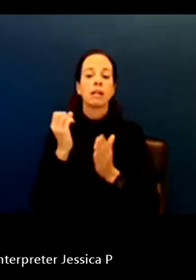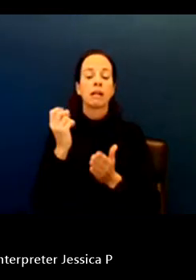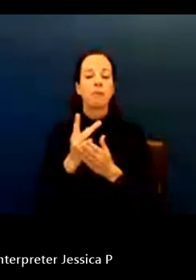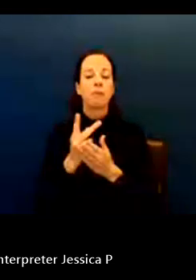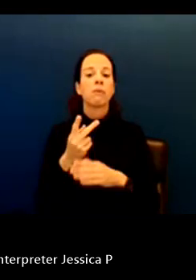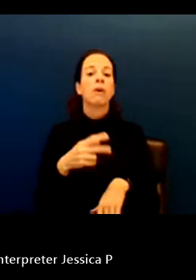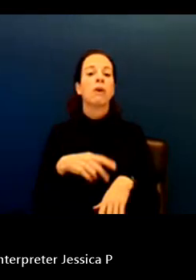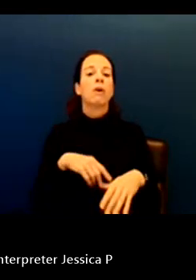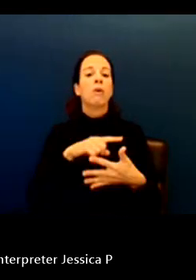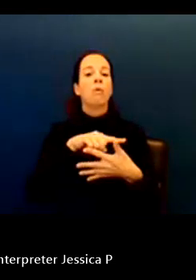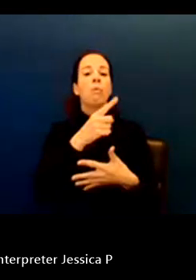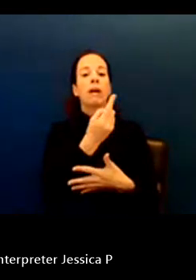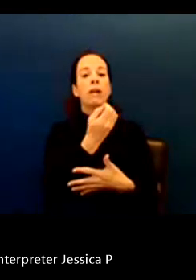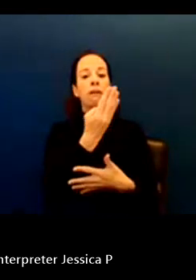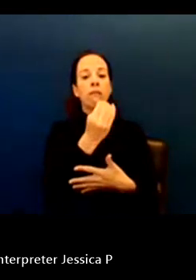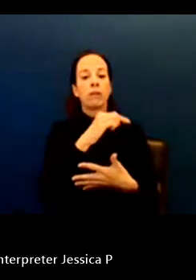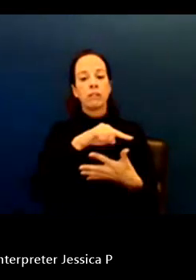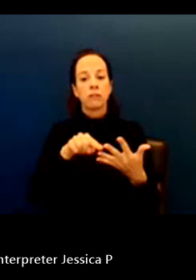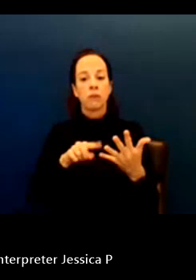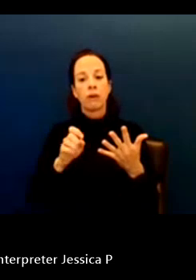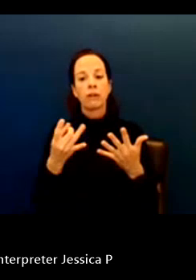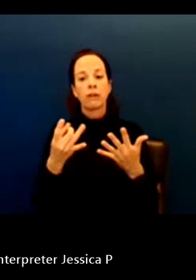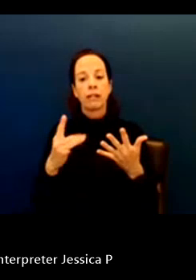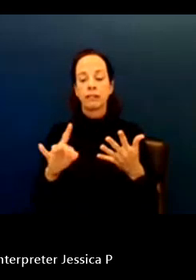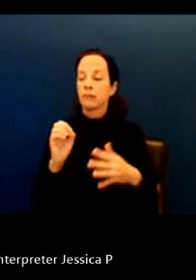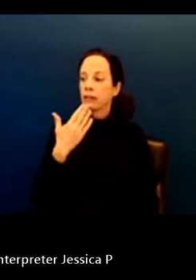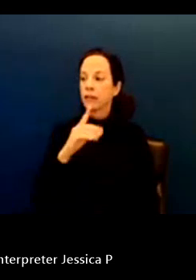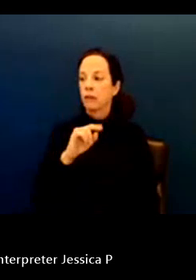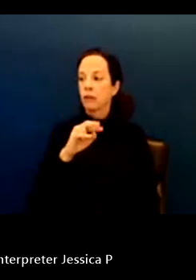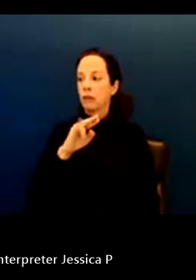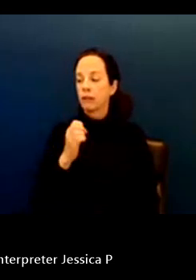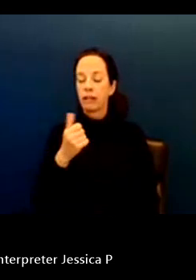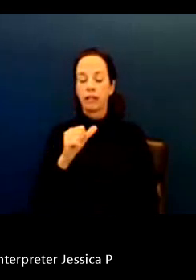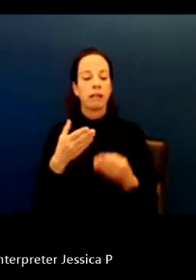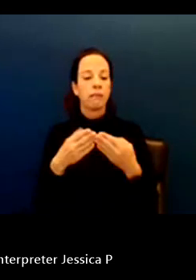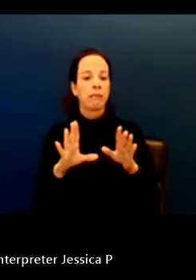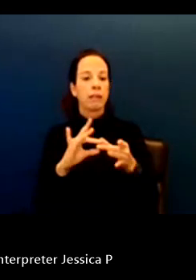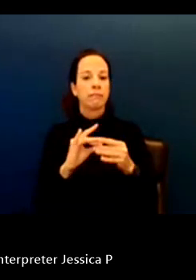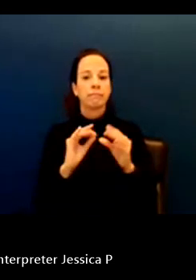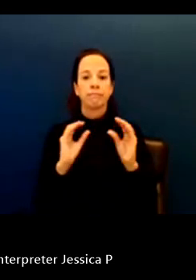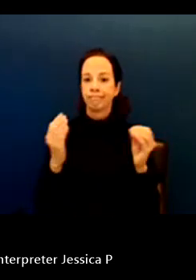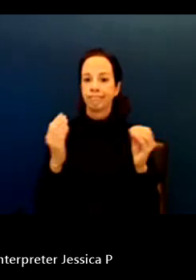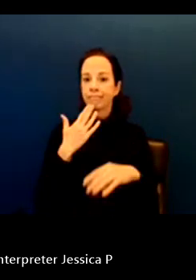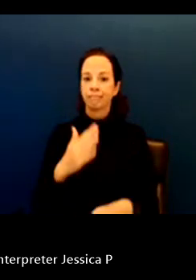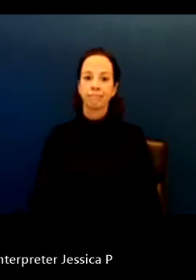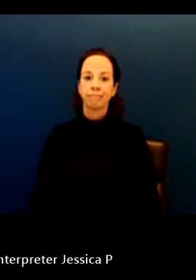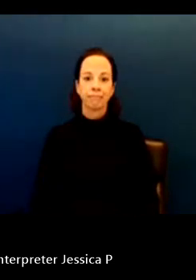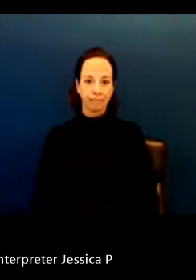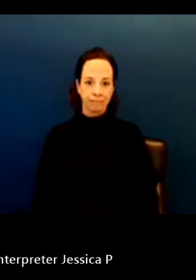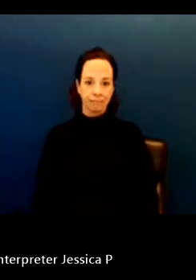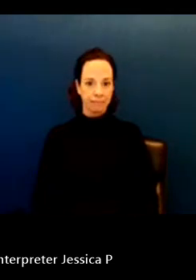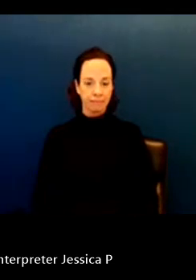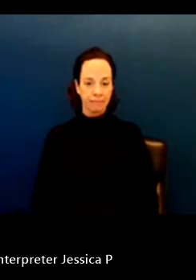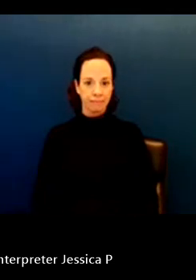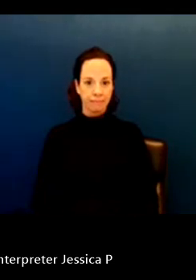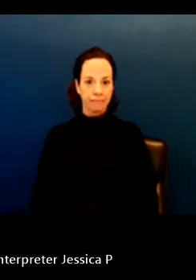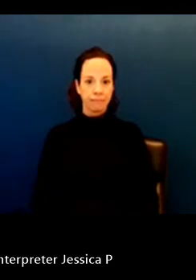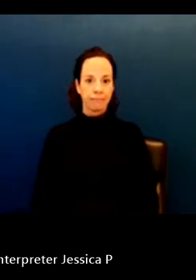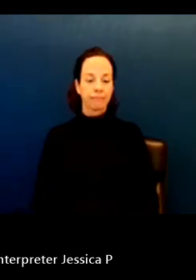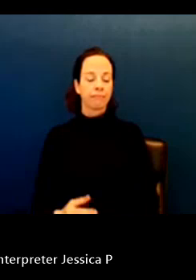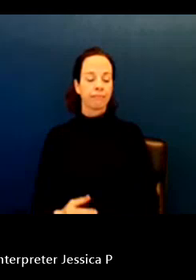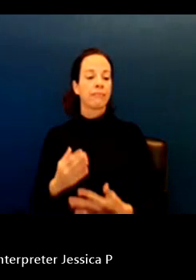118. All right, thank you, Lori. Any public comment? There's no public comment. Thank you. Thank you. So moved by Commissioner